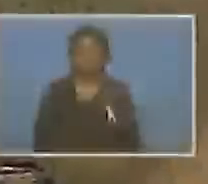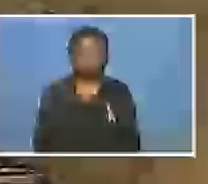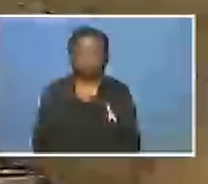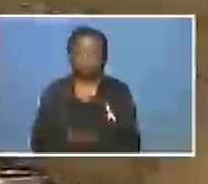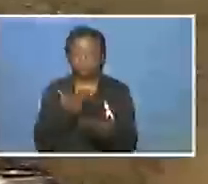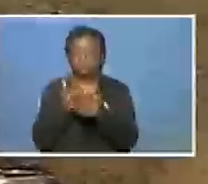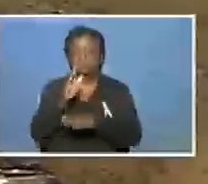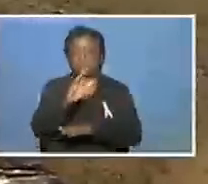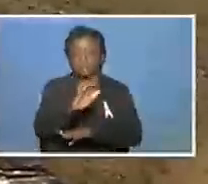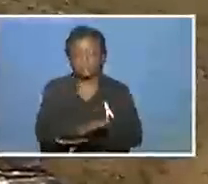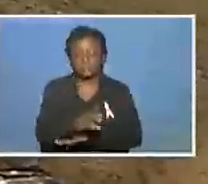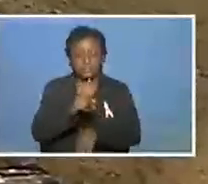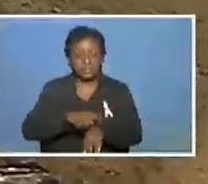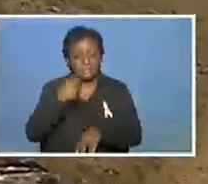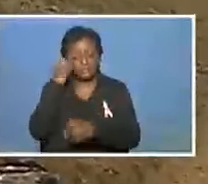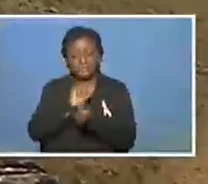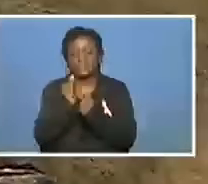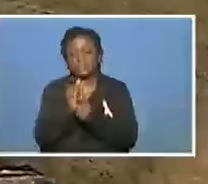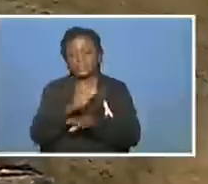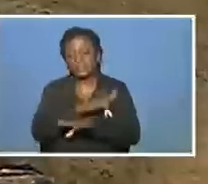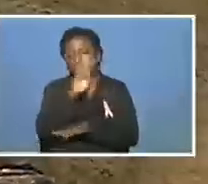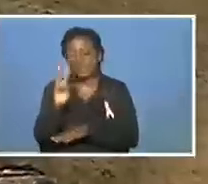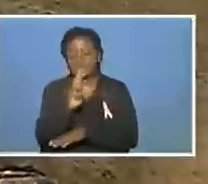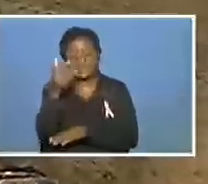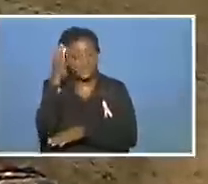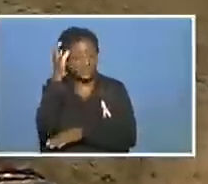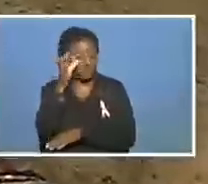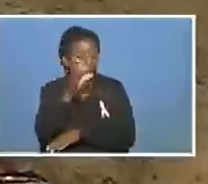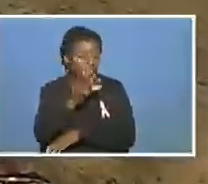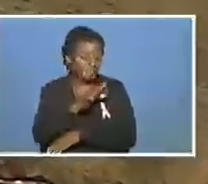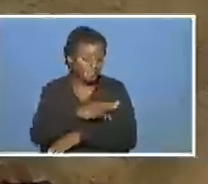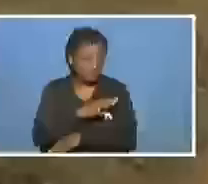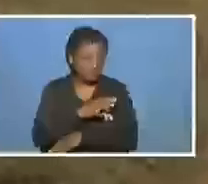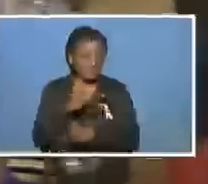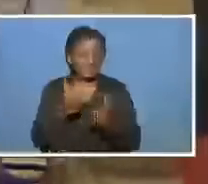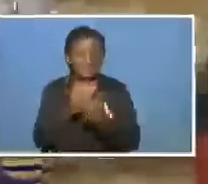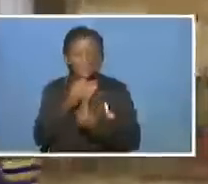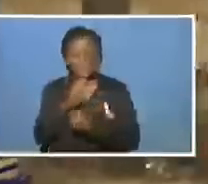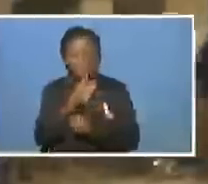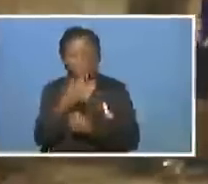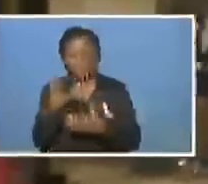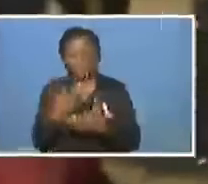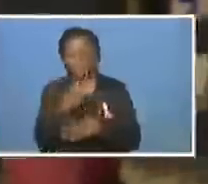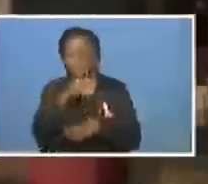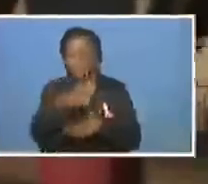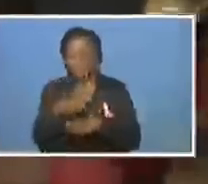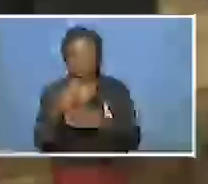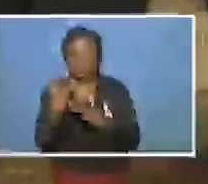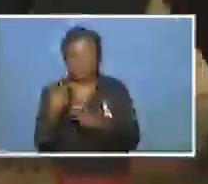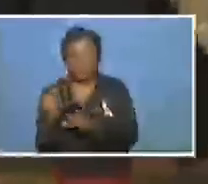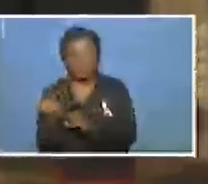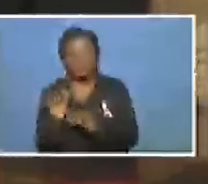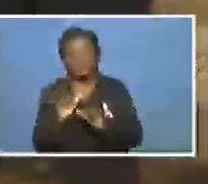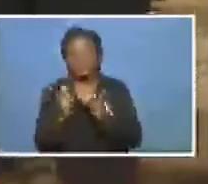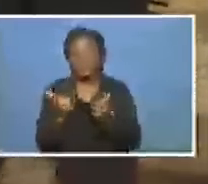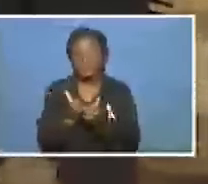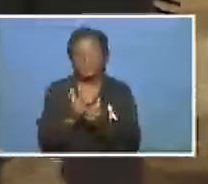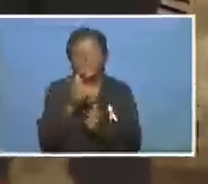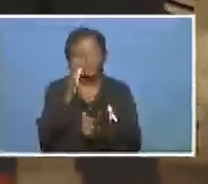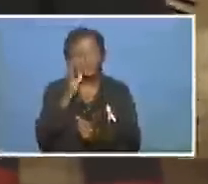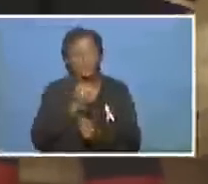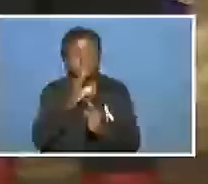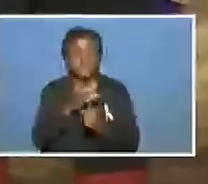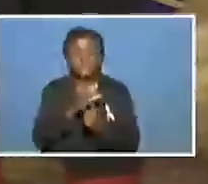Good evening, everybody. It's time for Sports on a Wednesday. I'm Charles Fisher. It was Game 2 of the New Providence Softball Association Men and Ladies